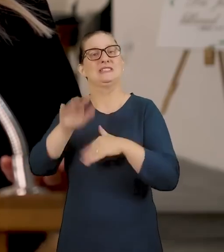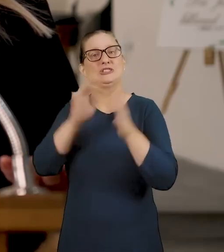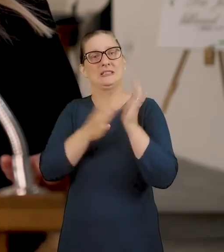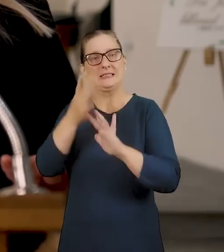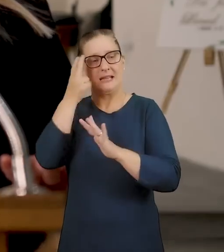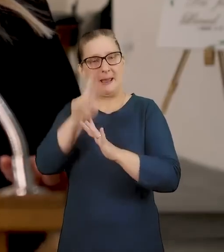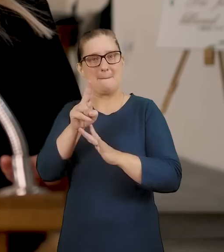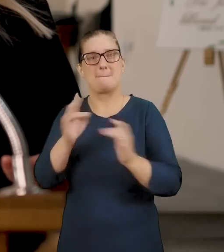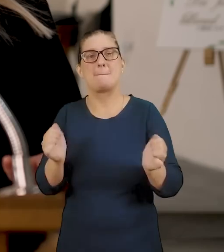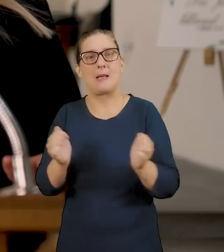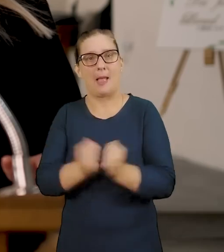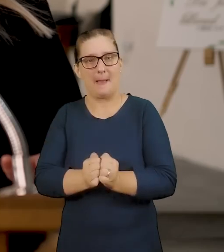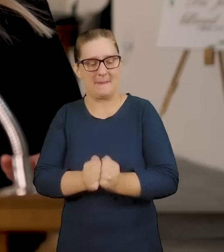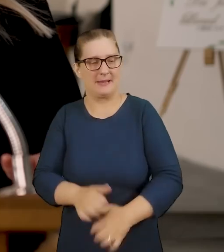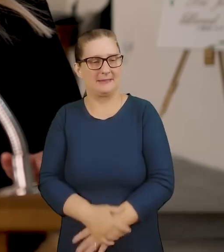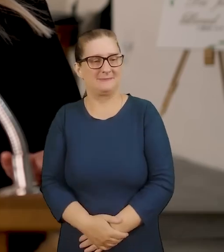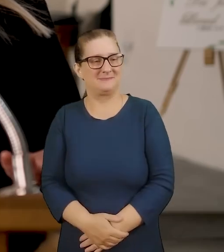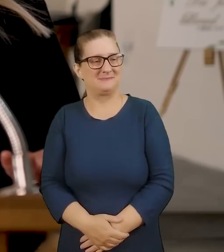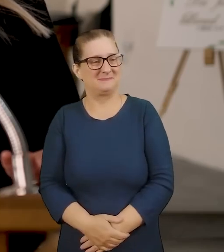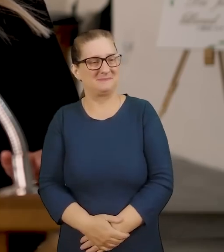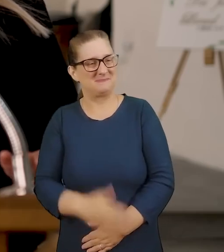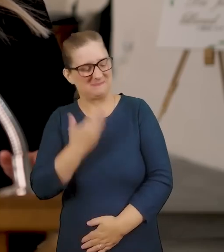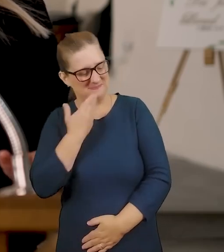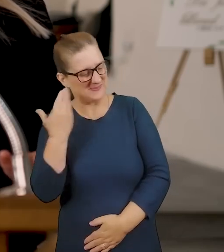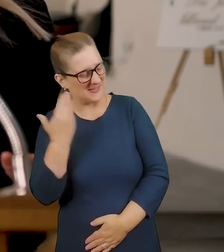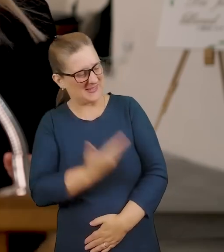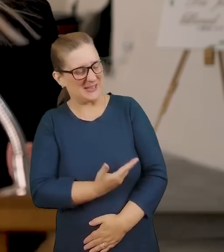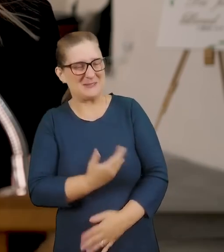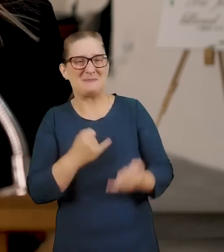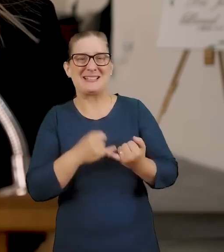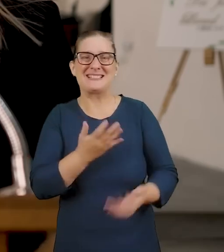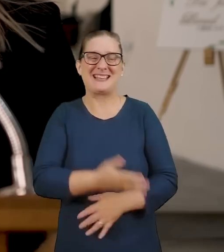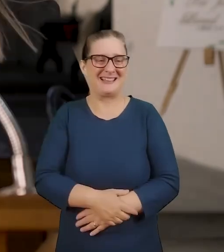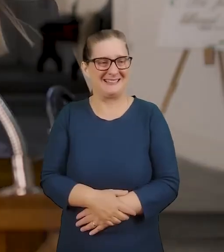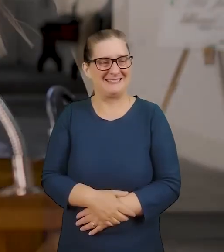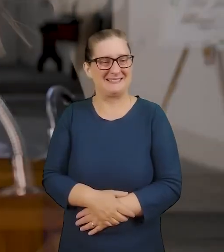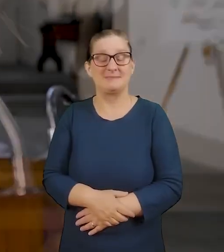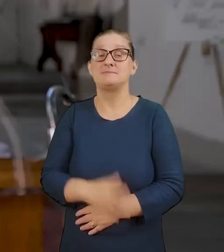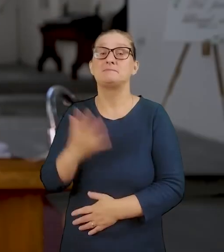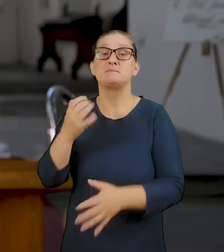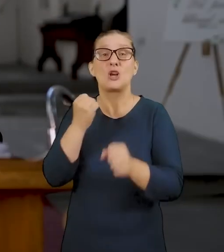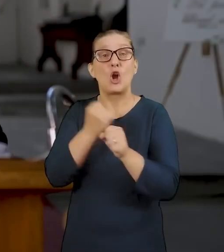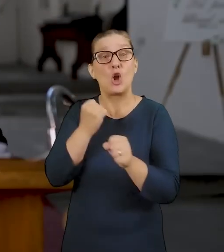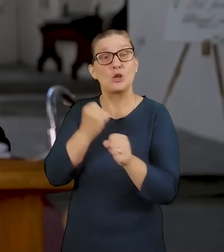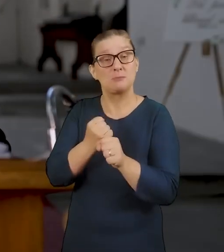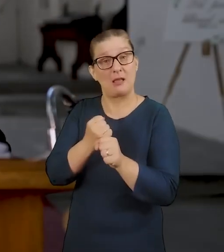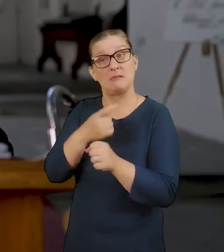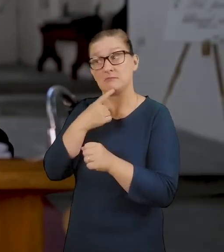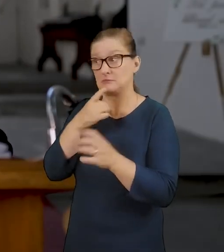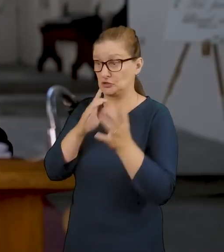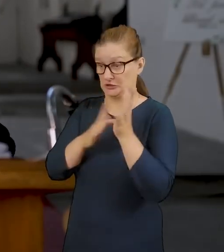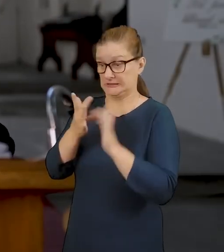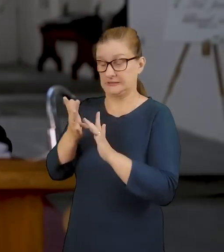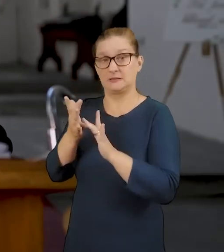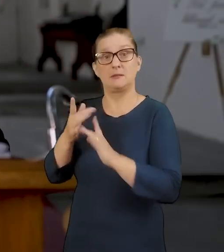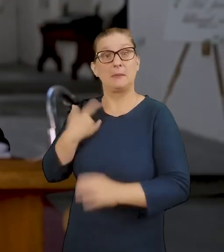this morning. In Jesus' name. Amen. Thanks, Payson. In the gospel reading we've heard